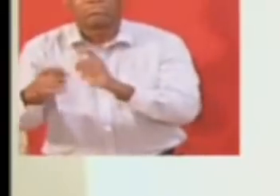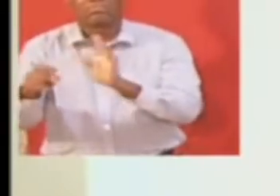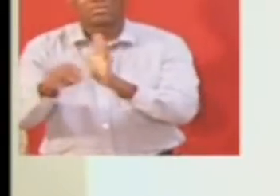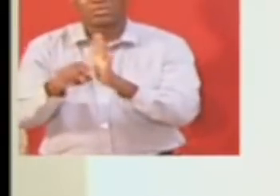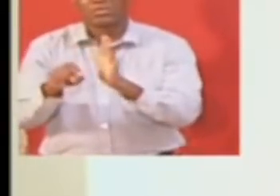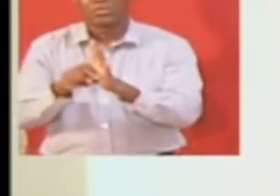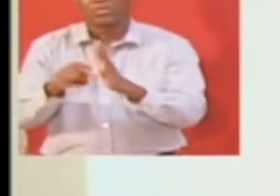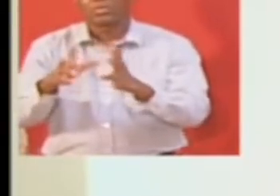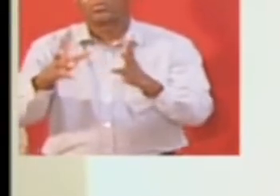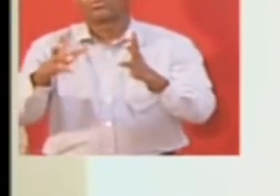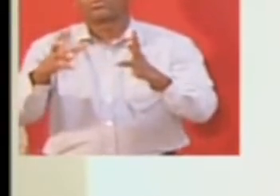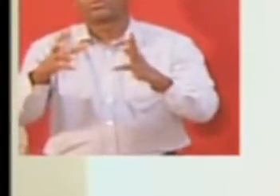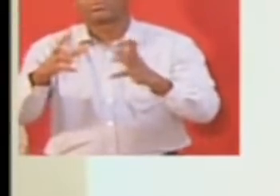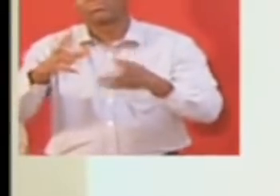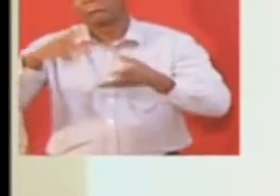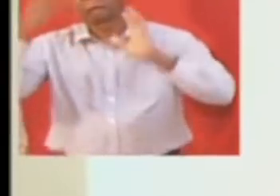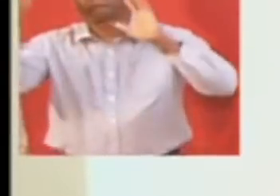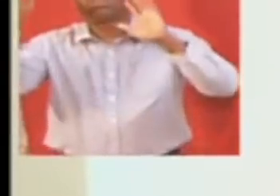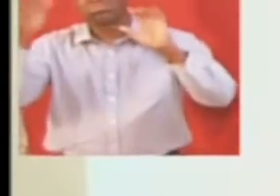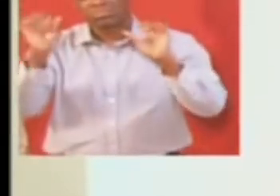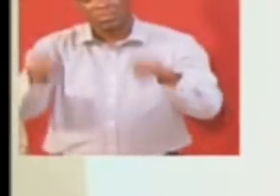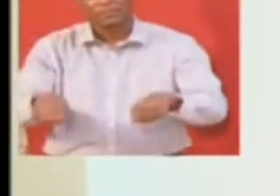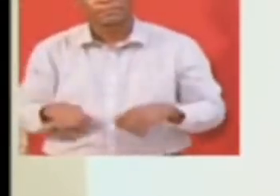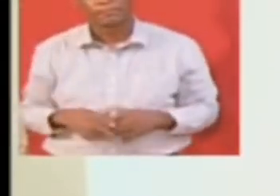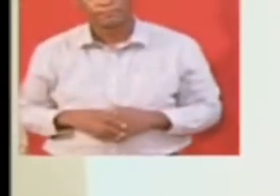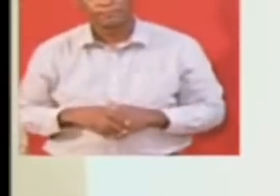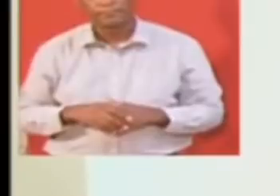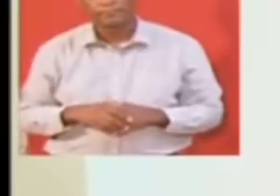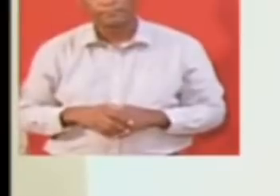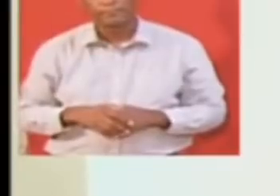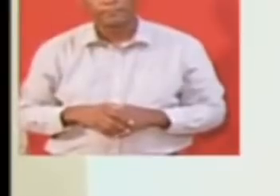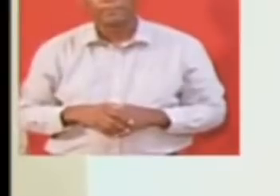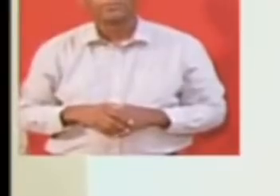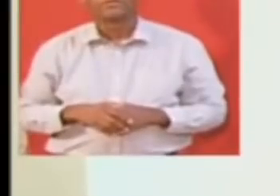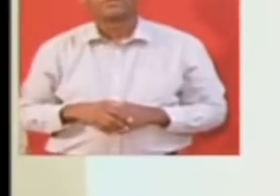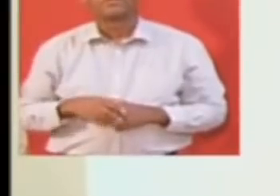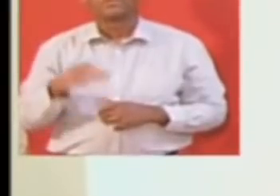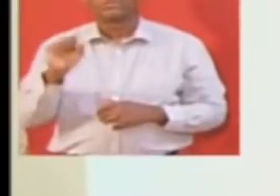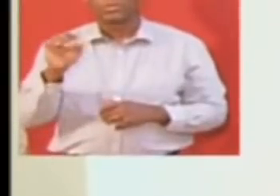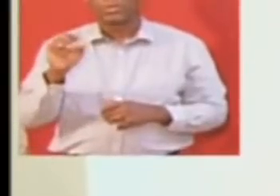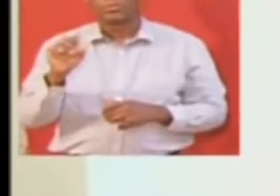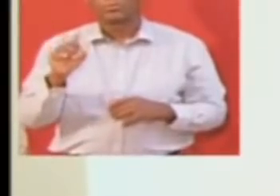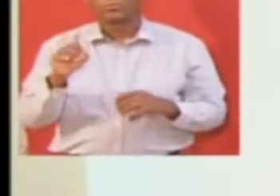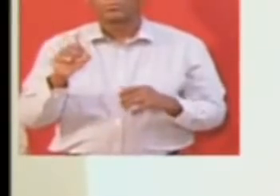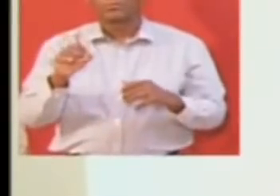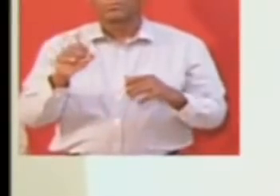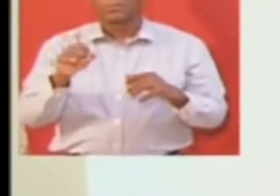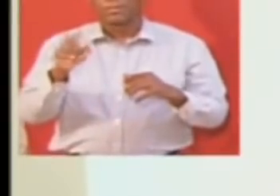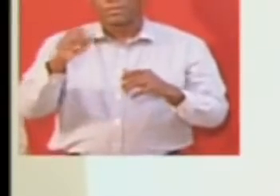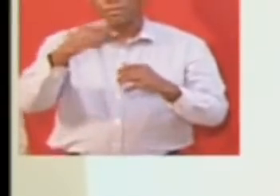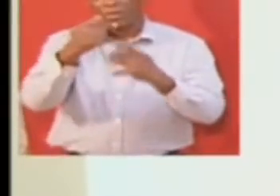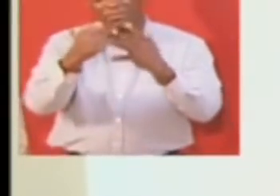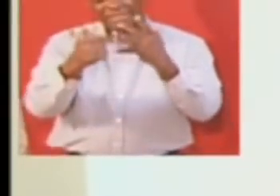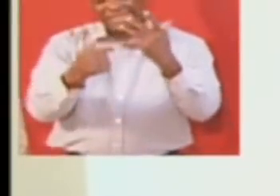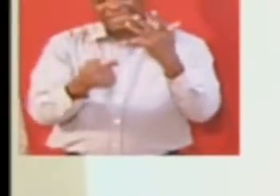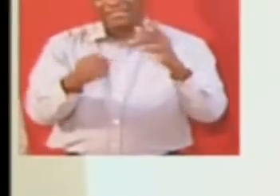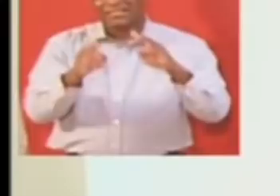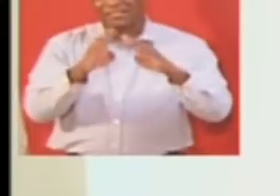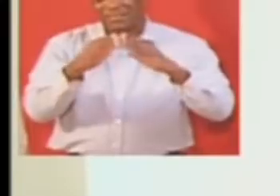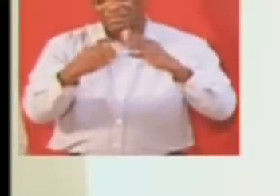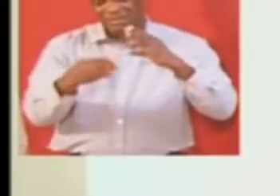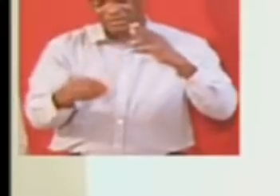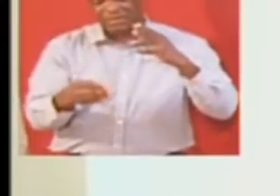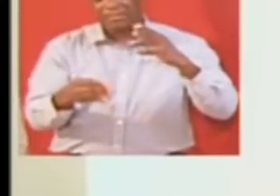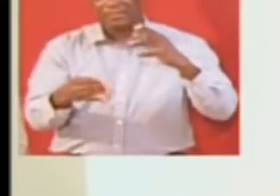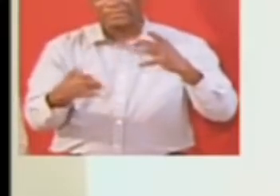this led us to a position, I just mentioned, that the level of infection, the rate of